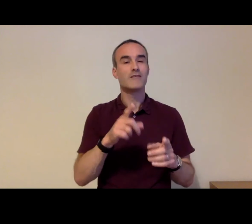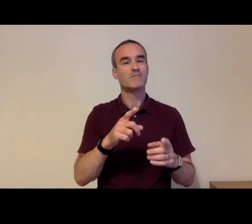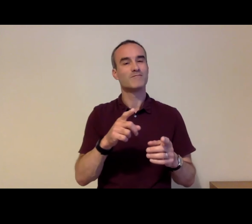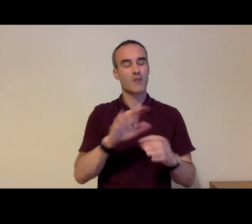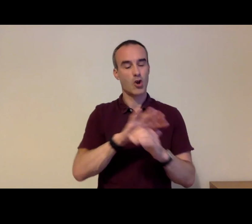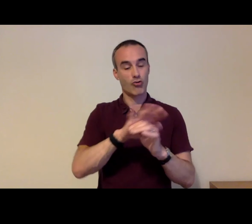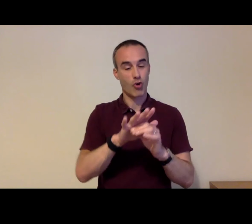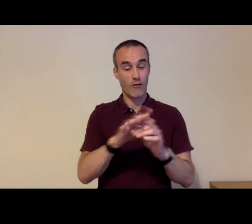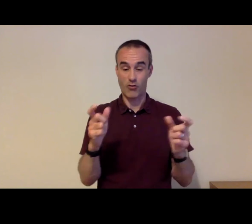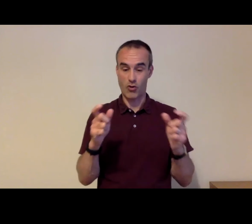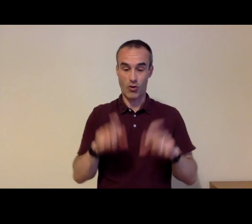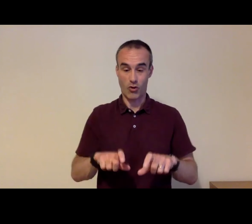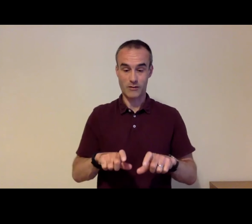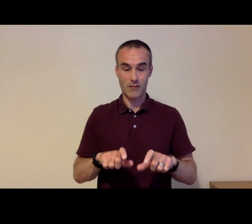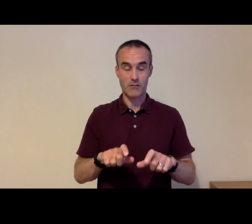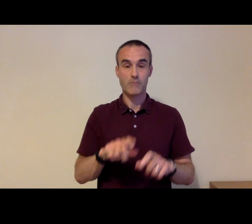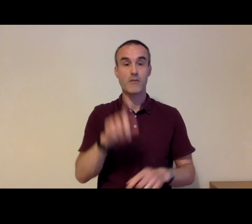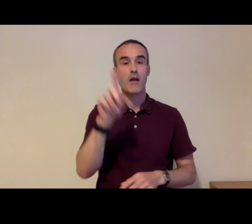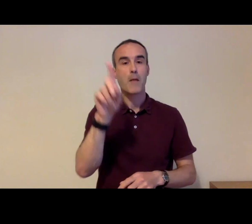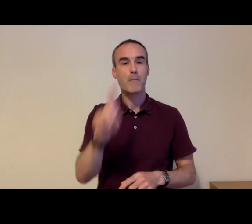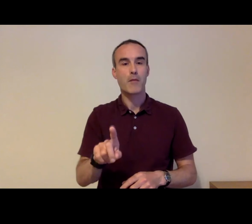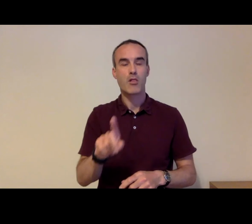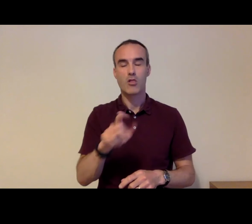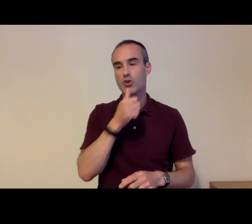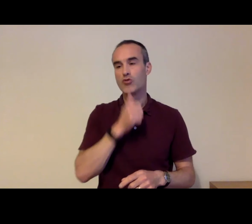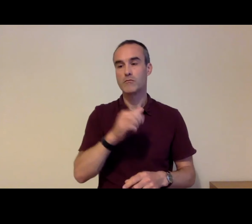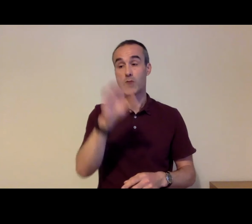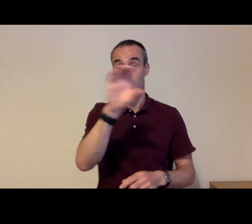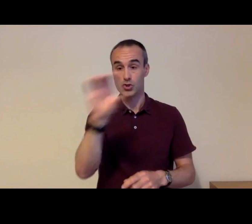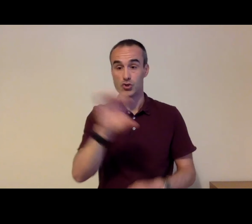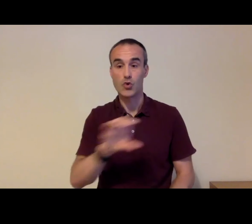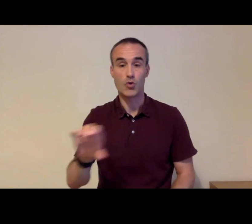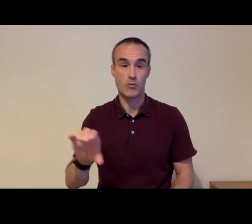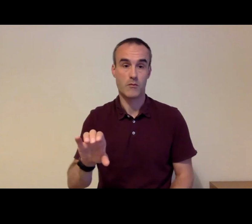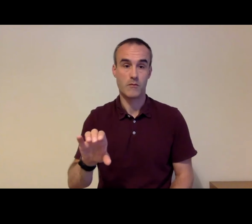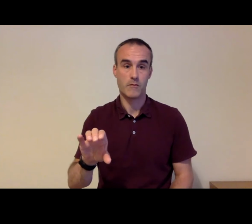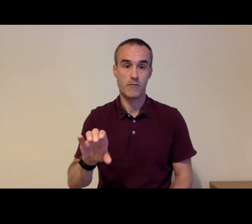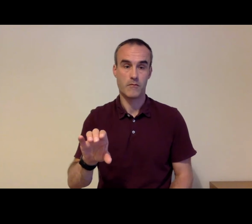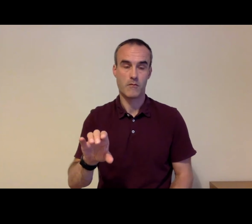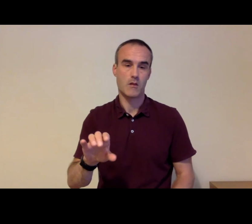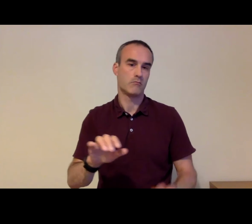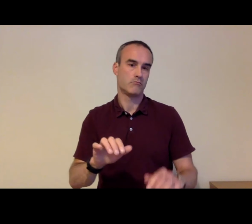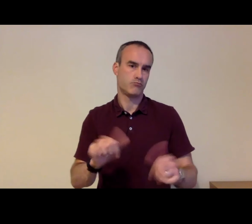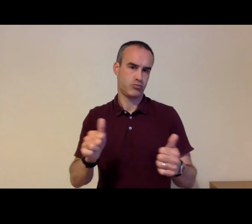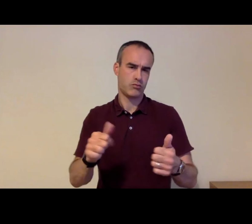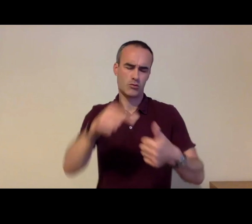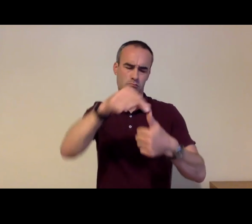people using things like Zoom. This is the next best thing for me to a face-to-face meeting with